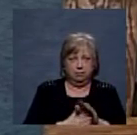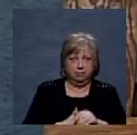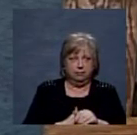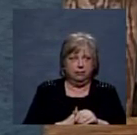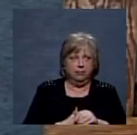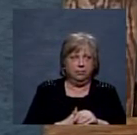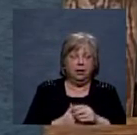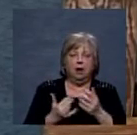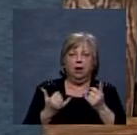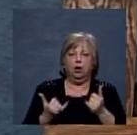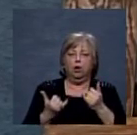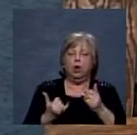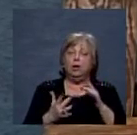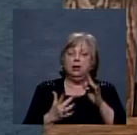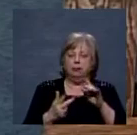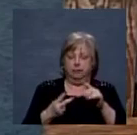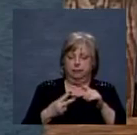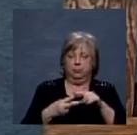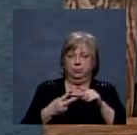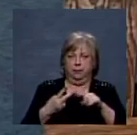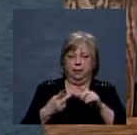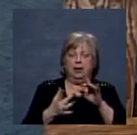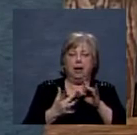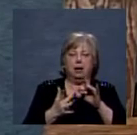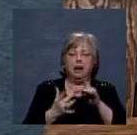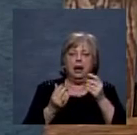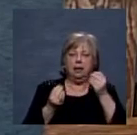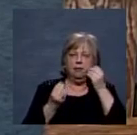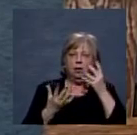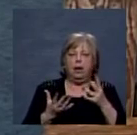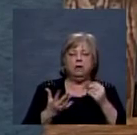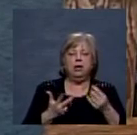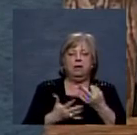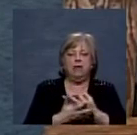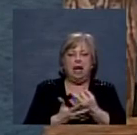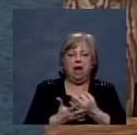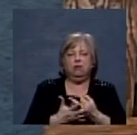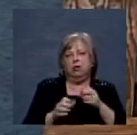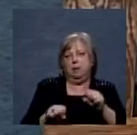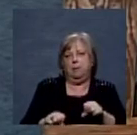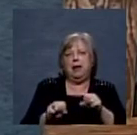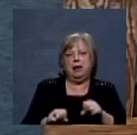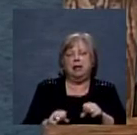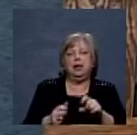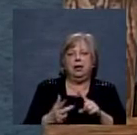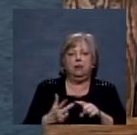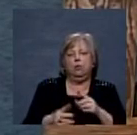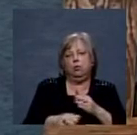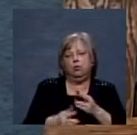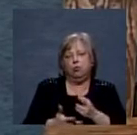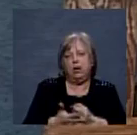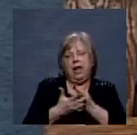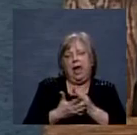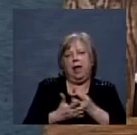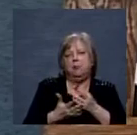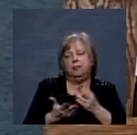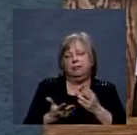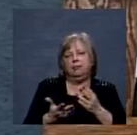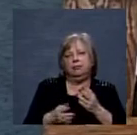current contact information, and the financial capacity, or some reference to the financial capacity to do the